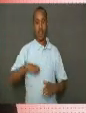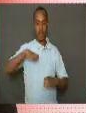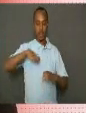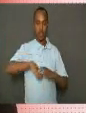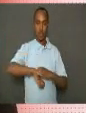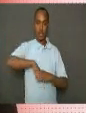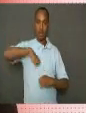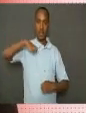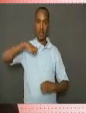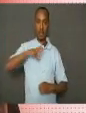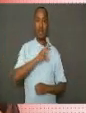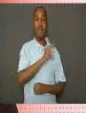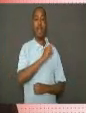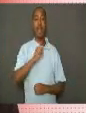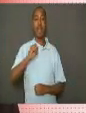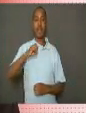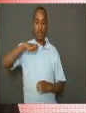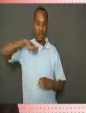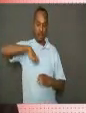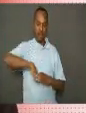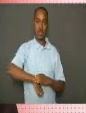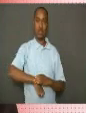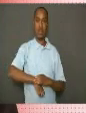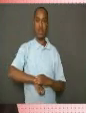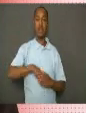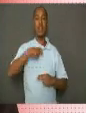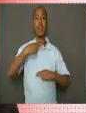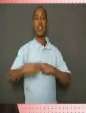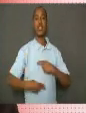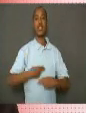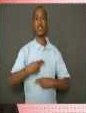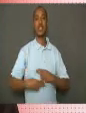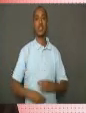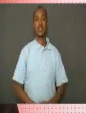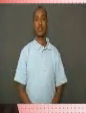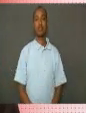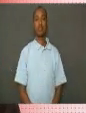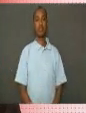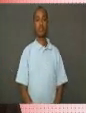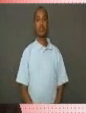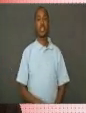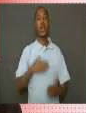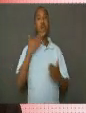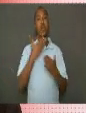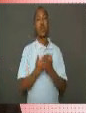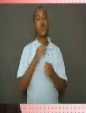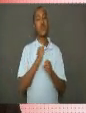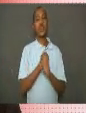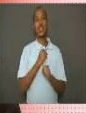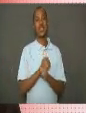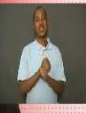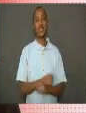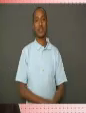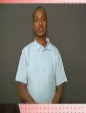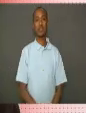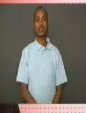exothermic and endothermic reactions. Good work.